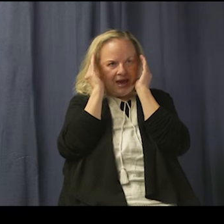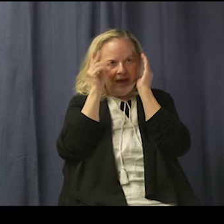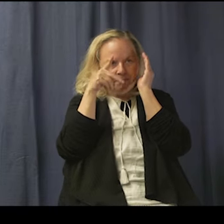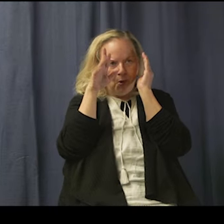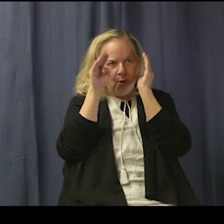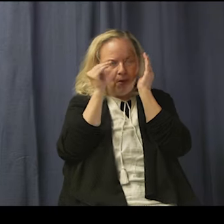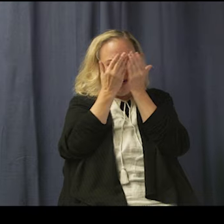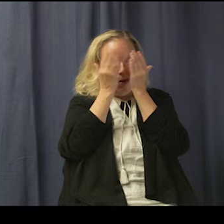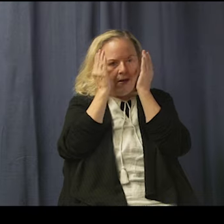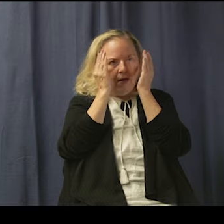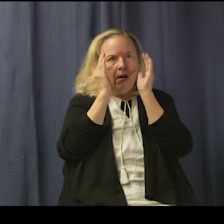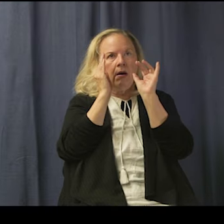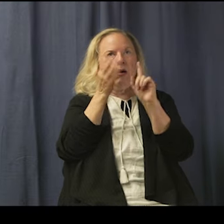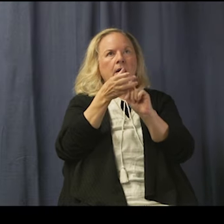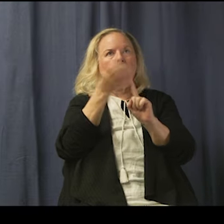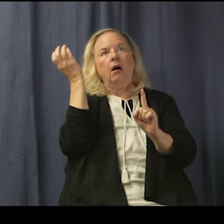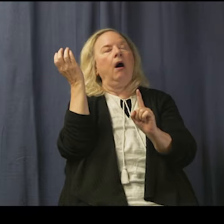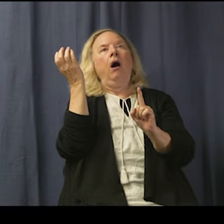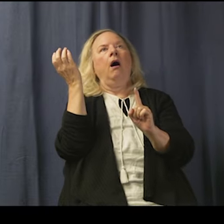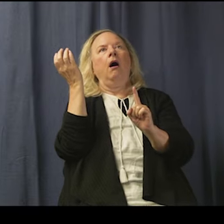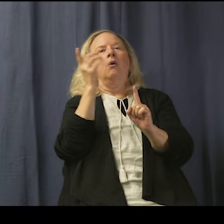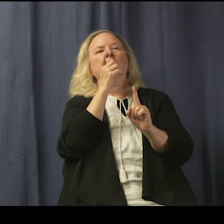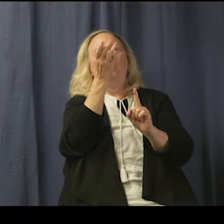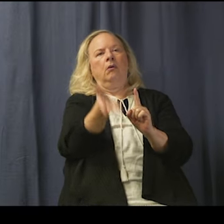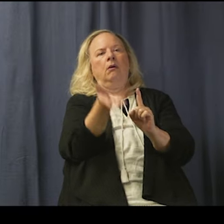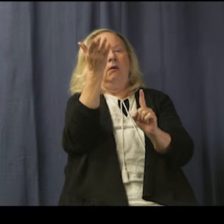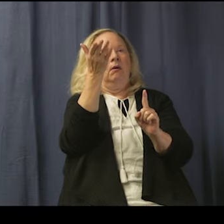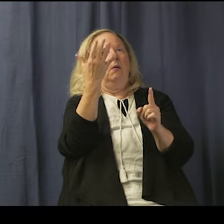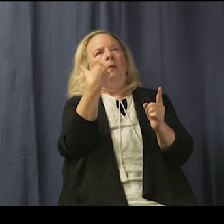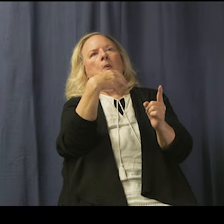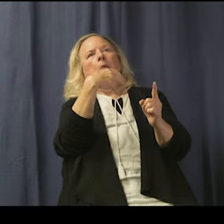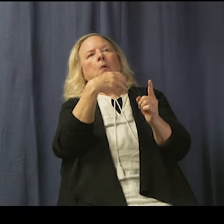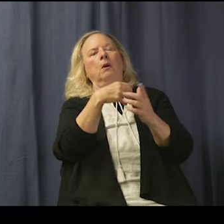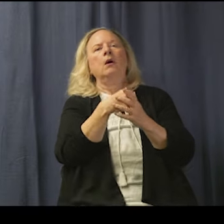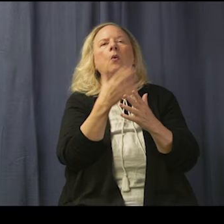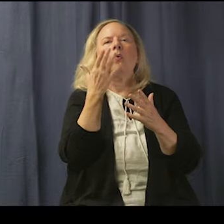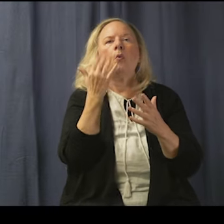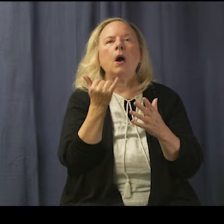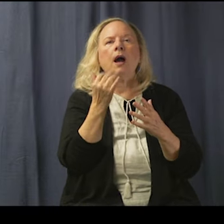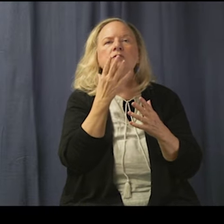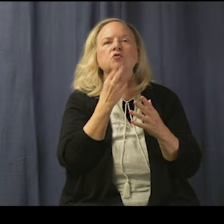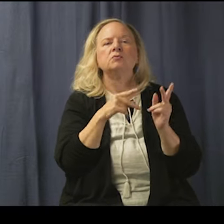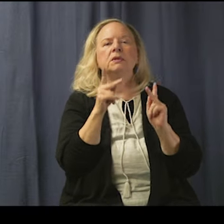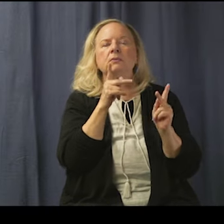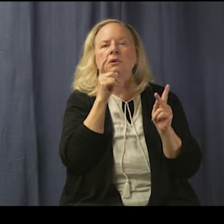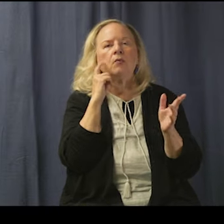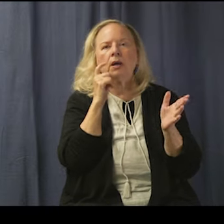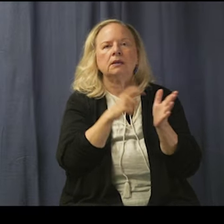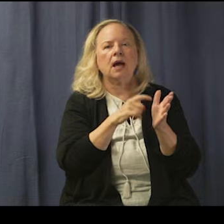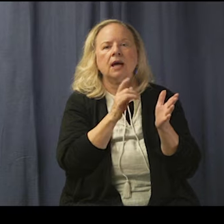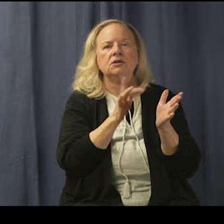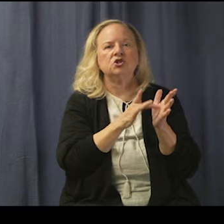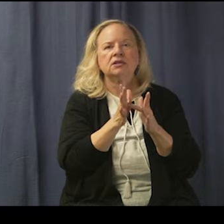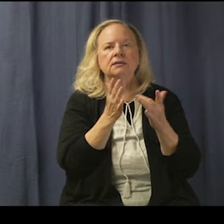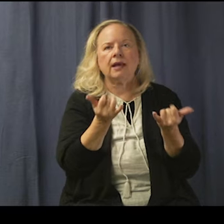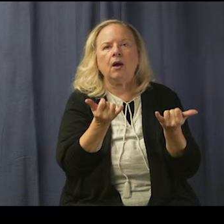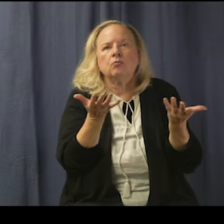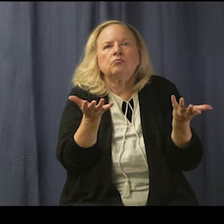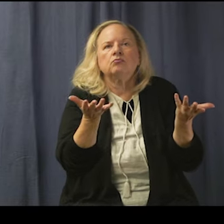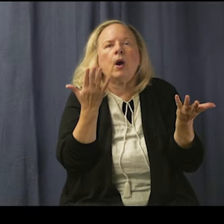they recognize who he is. Now, let me ask you this. Why do the Jews not recognize Yeshua